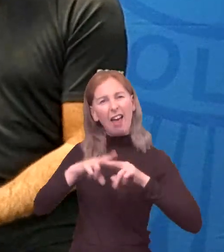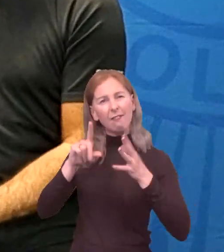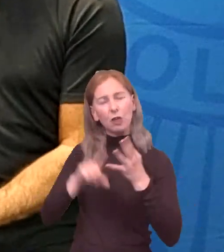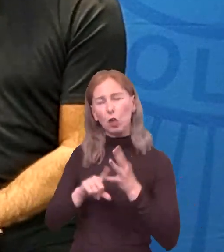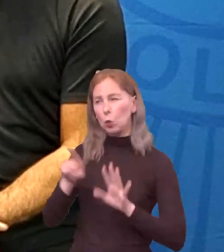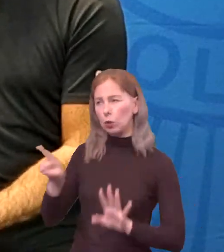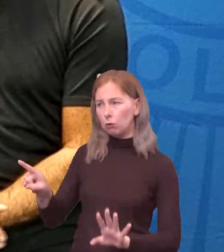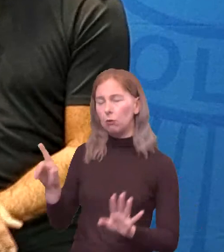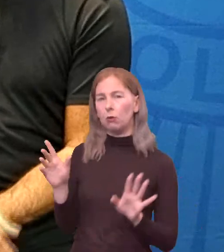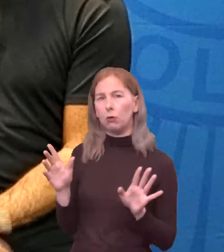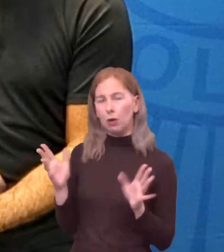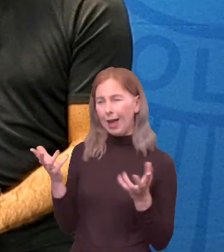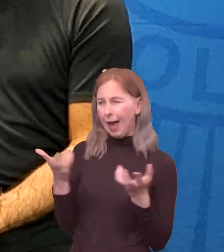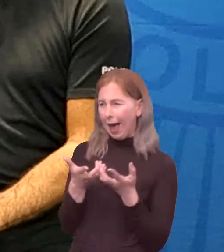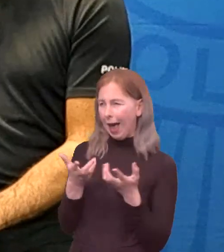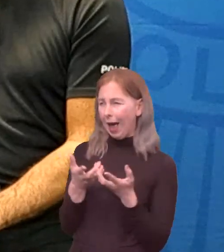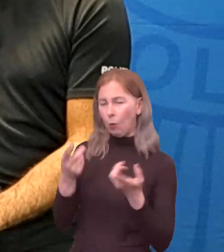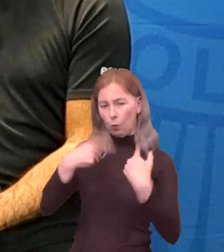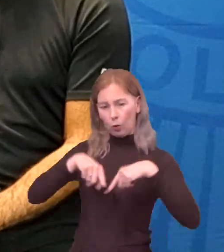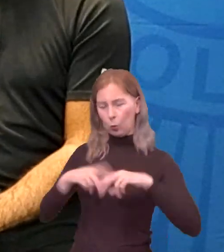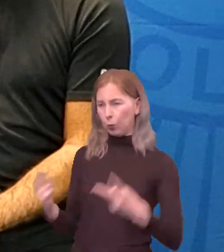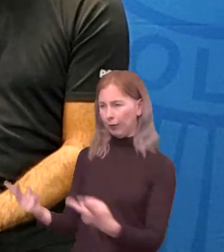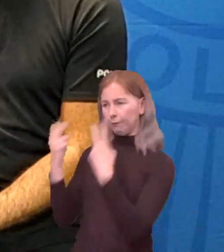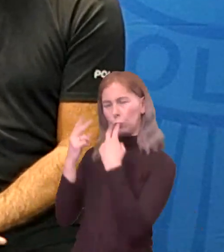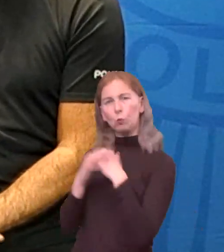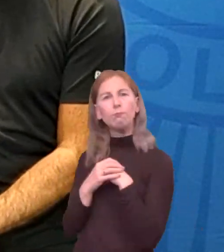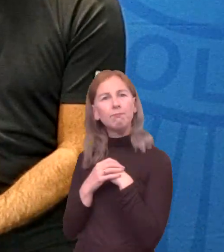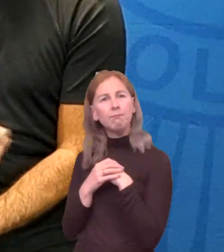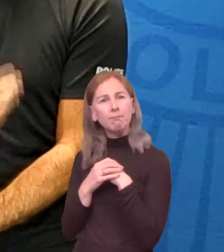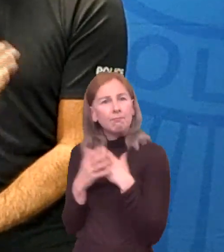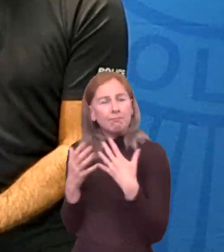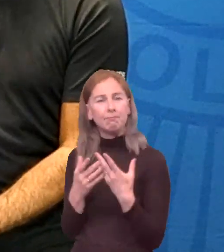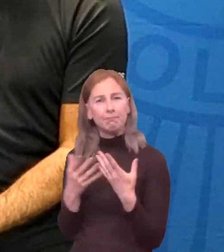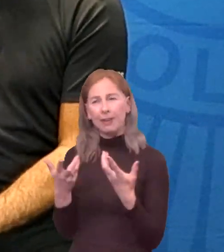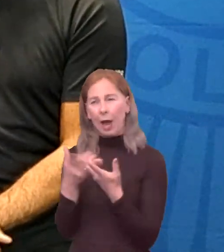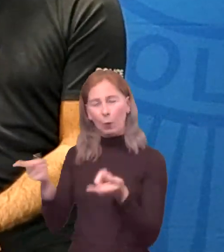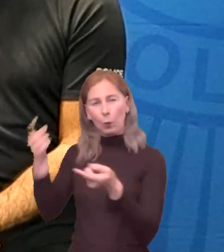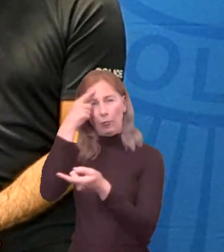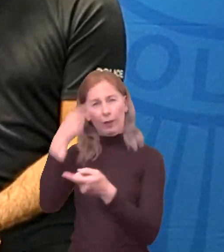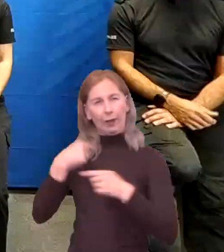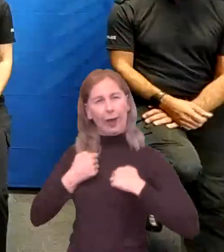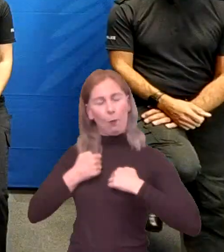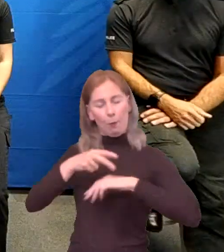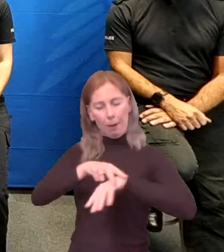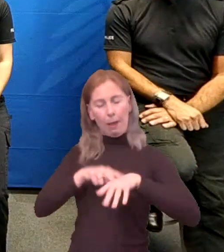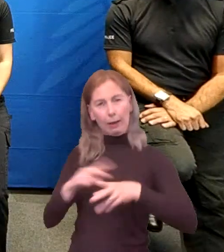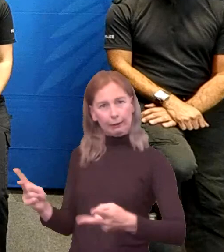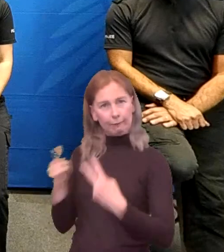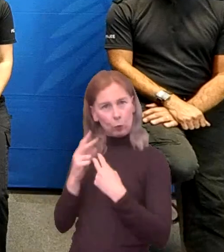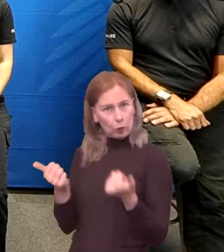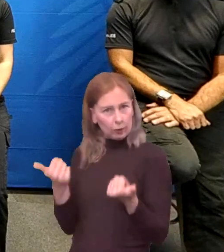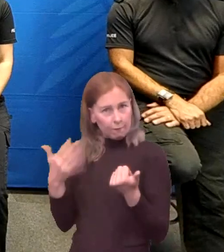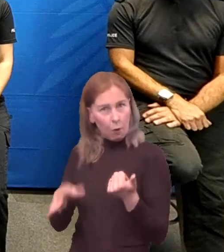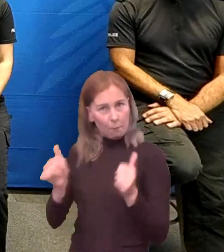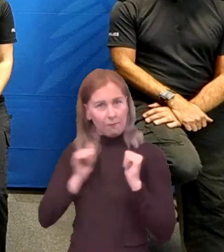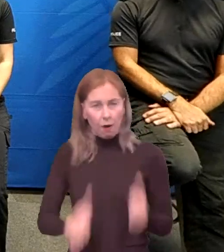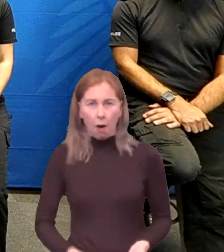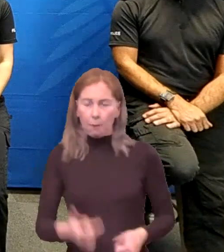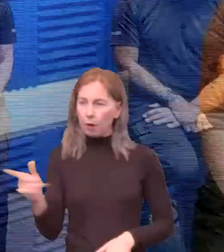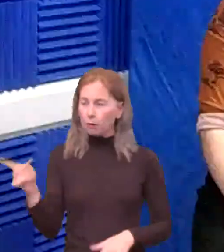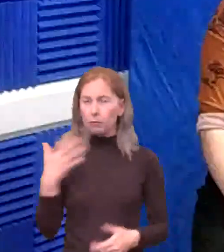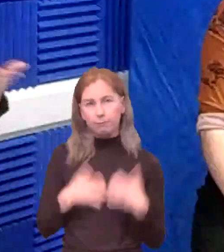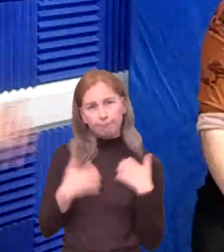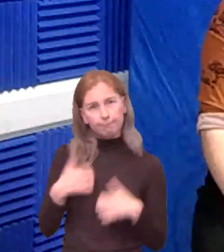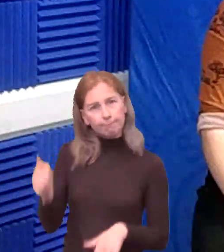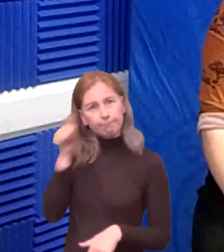how it's viewed, really, because that's an important factor for us and our response. So across